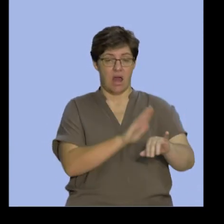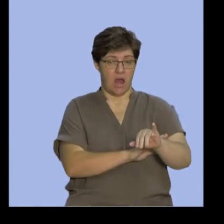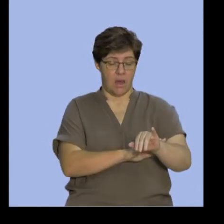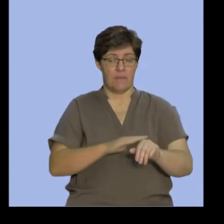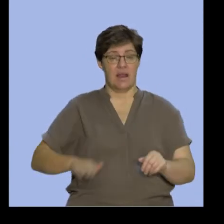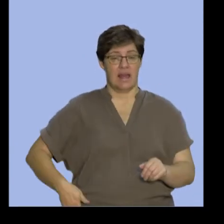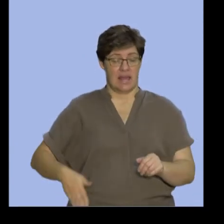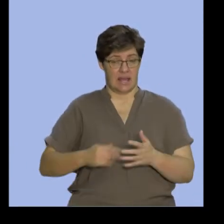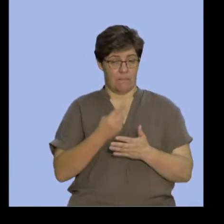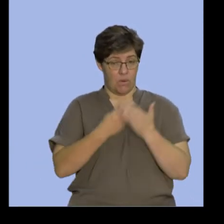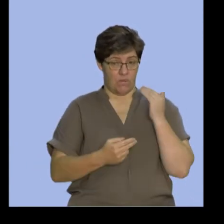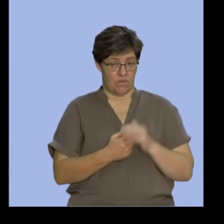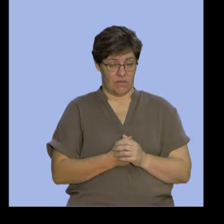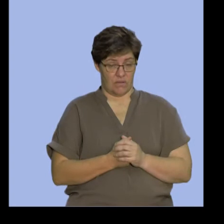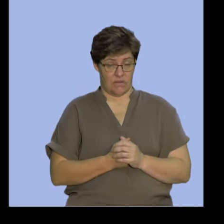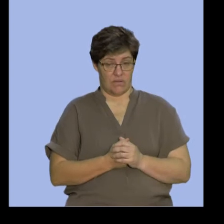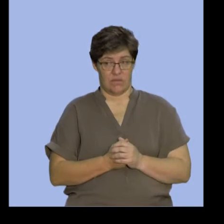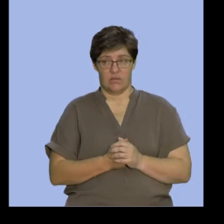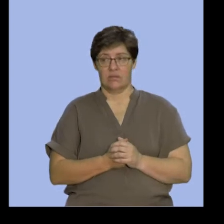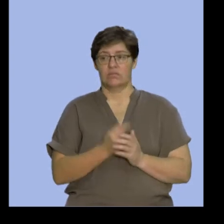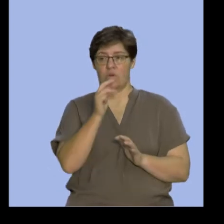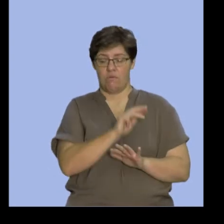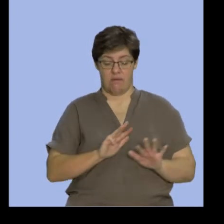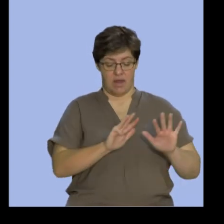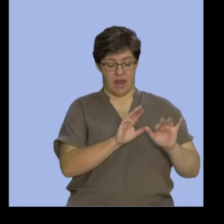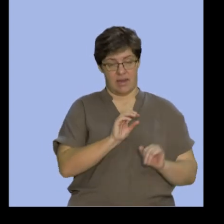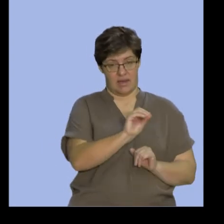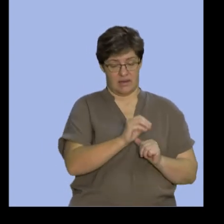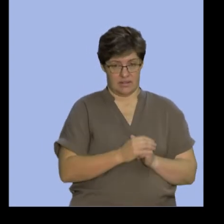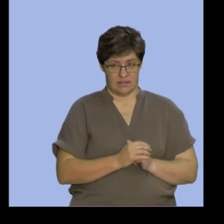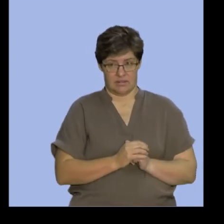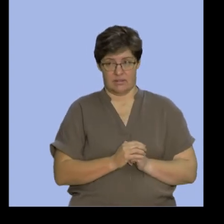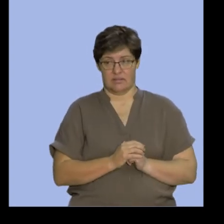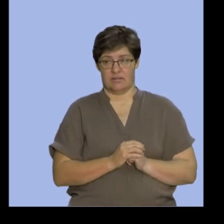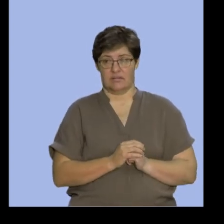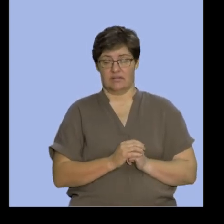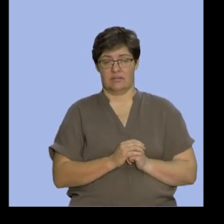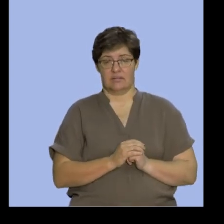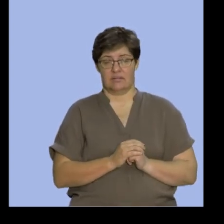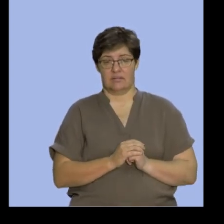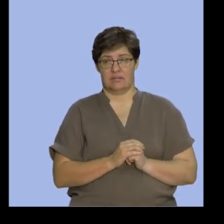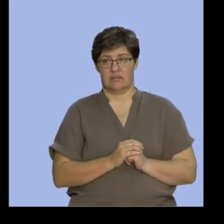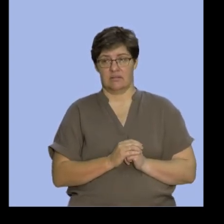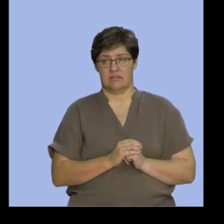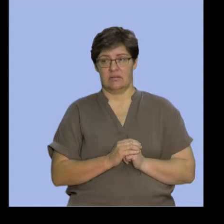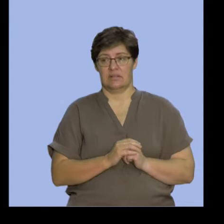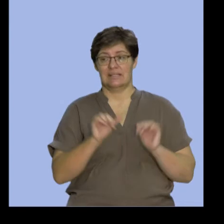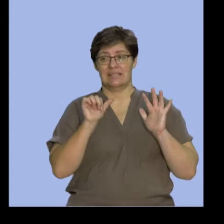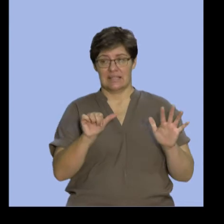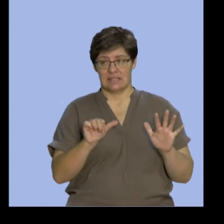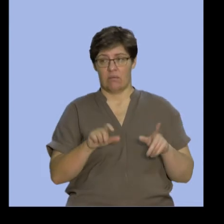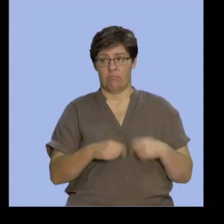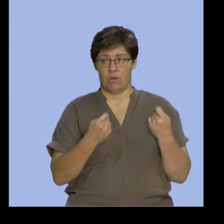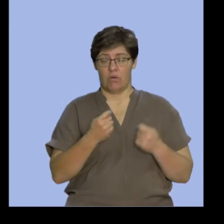arm and a leg. So an arm and a leg, we're going to put 9 into that space. We recognize 6 had broken